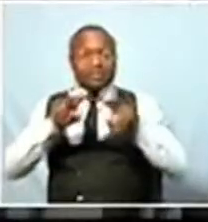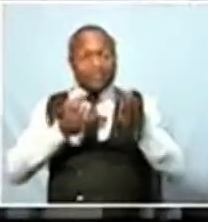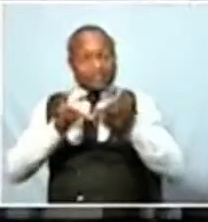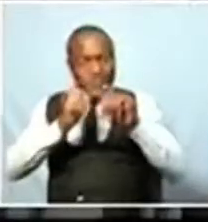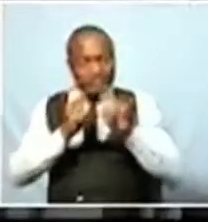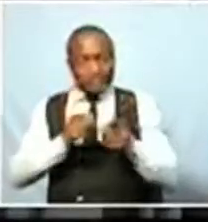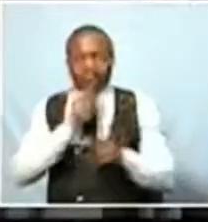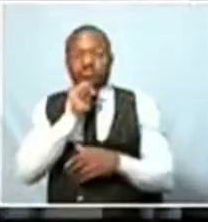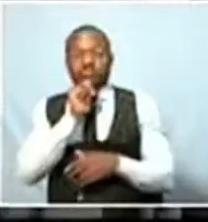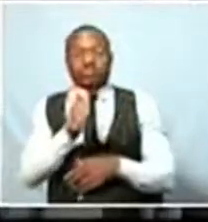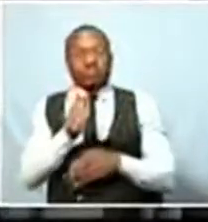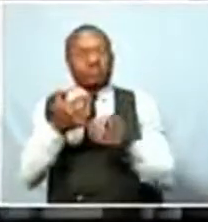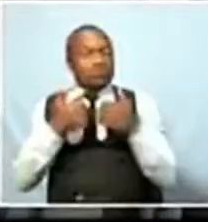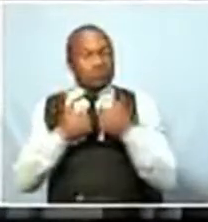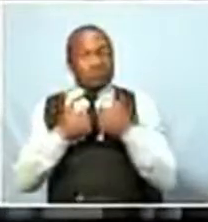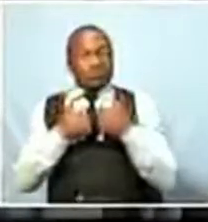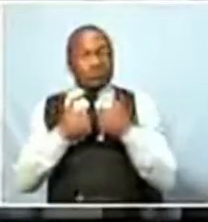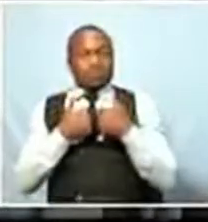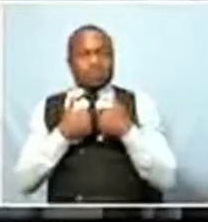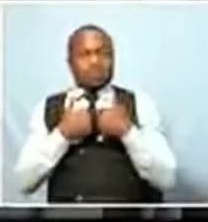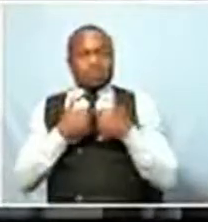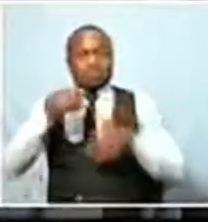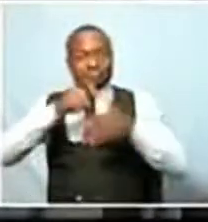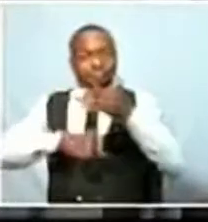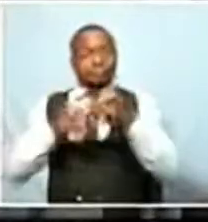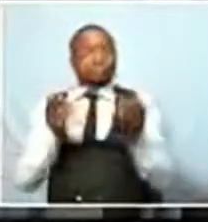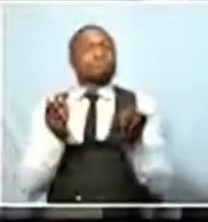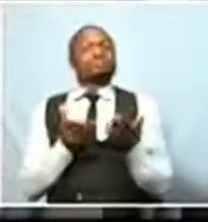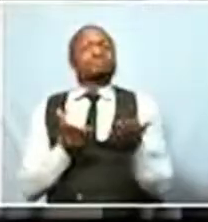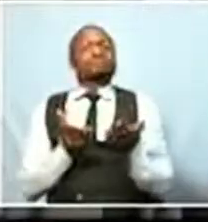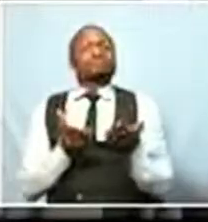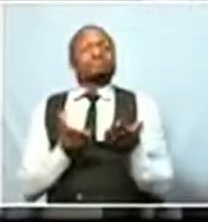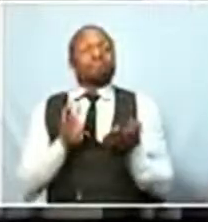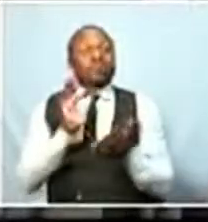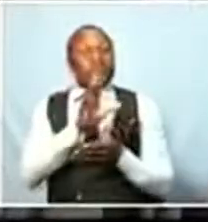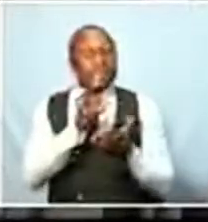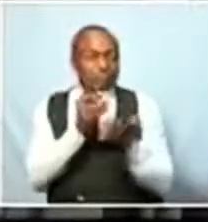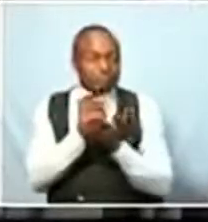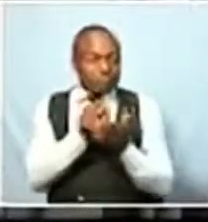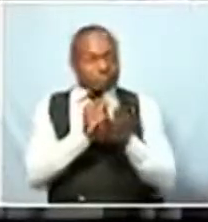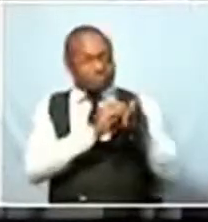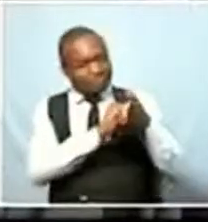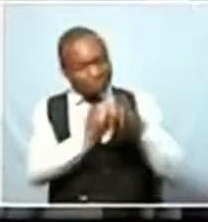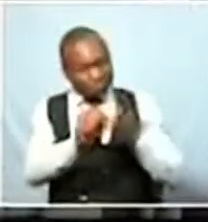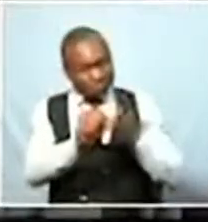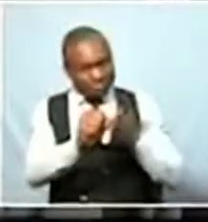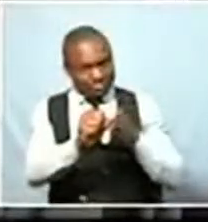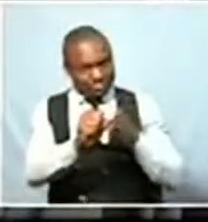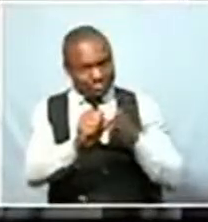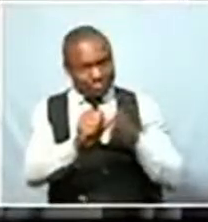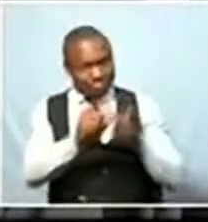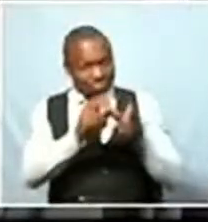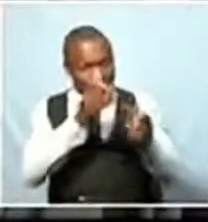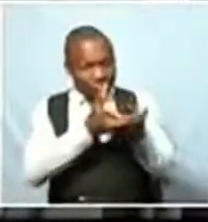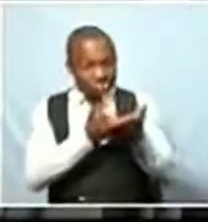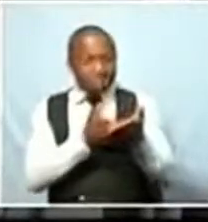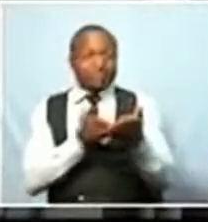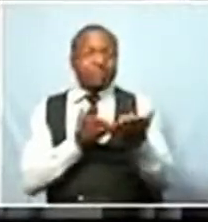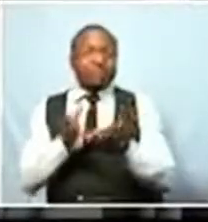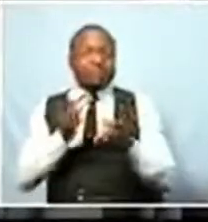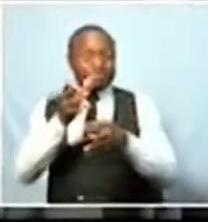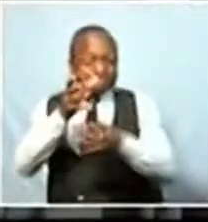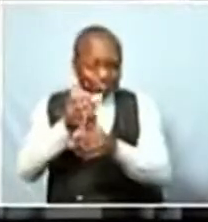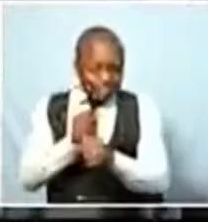not having a corresponding charge on their financial statements corresponding to this service that they were